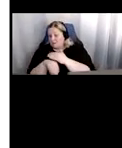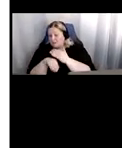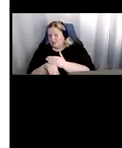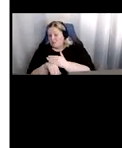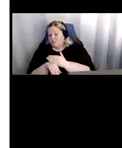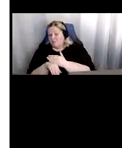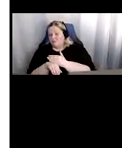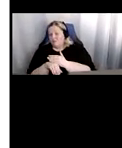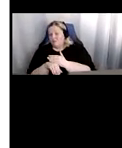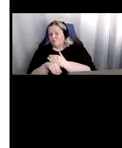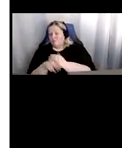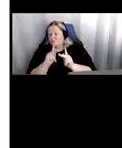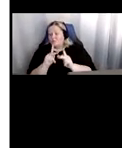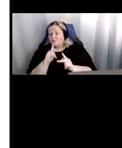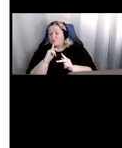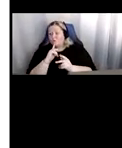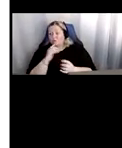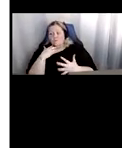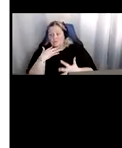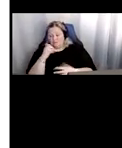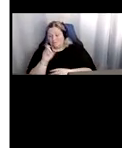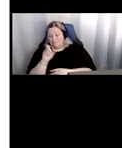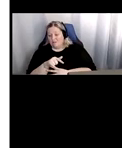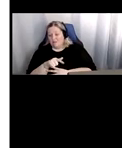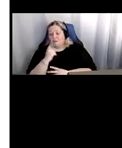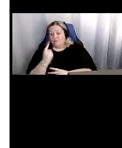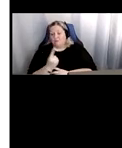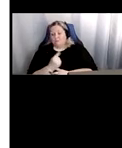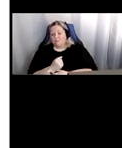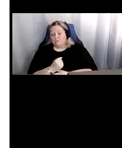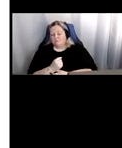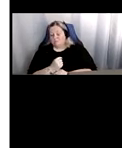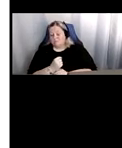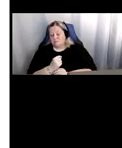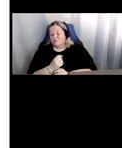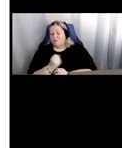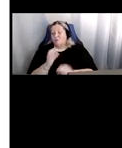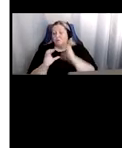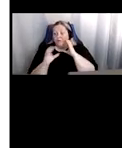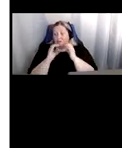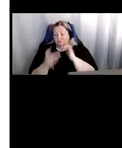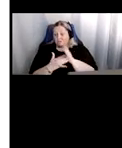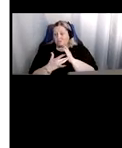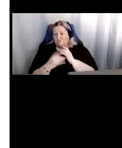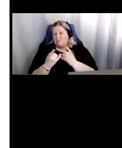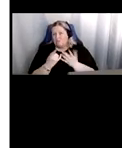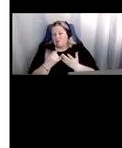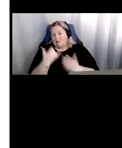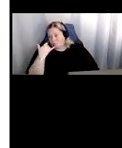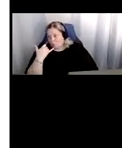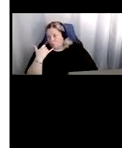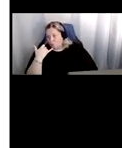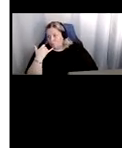for people who are at risk of isolation and loneliness. So a communication technology would simply be like a phone or